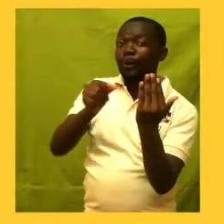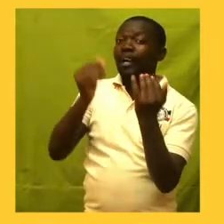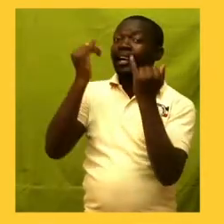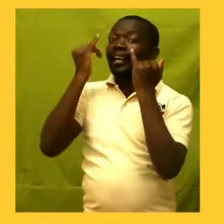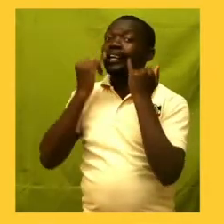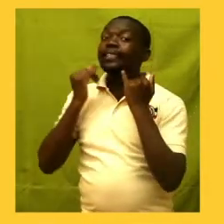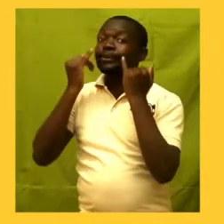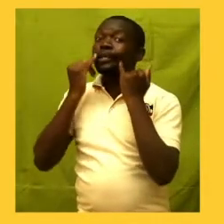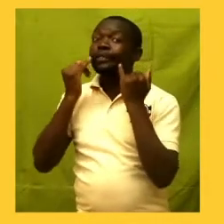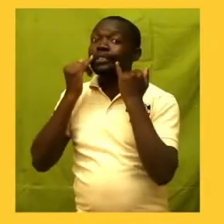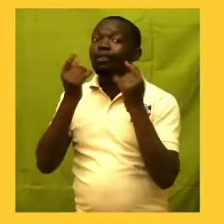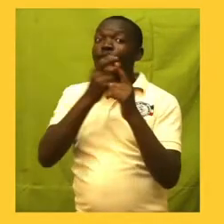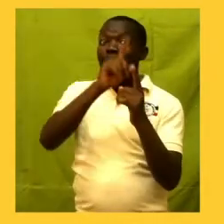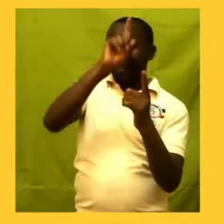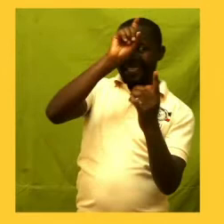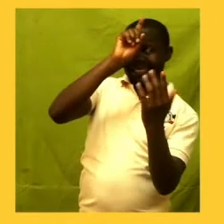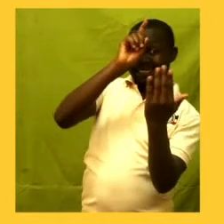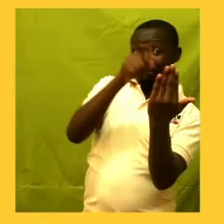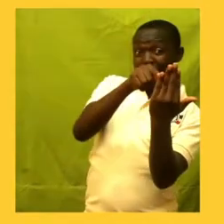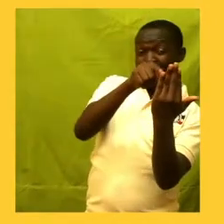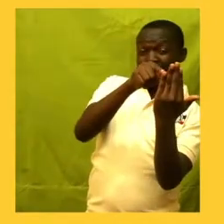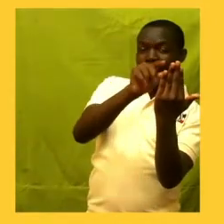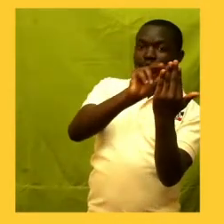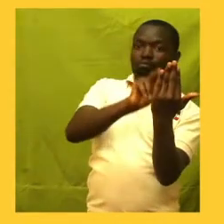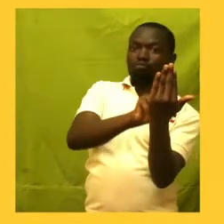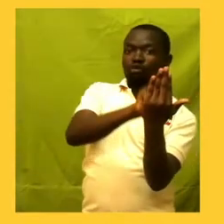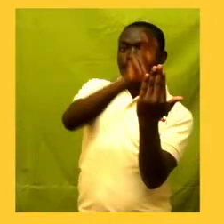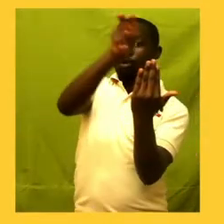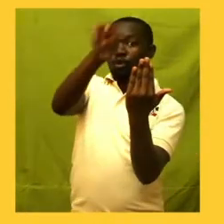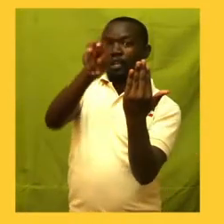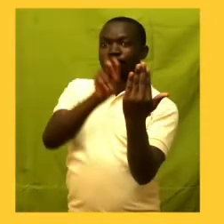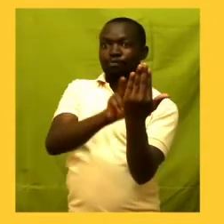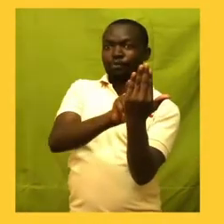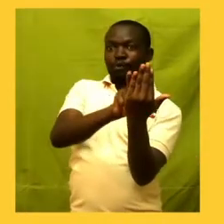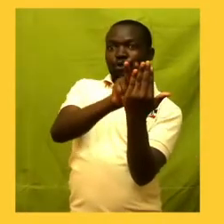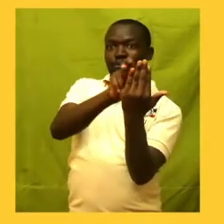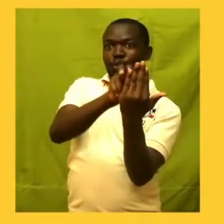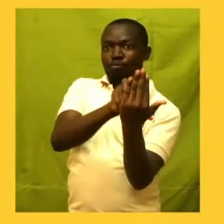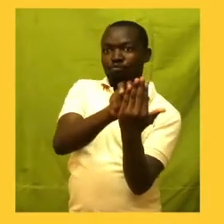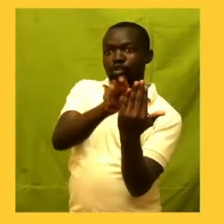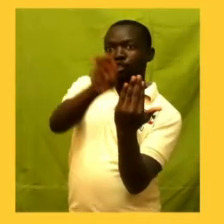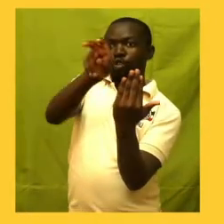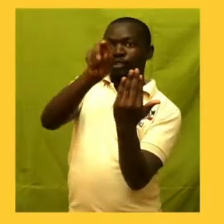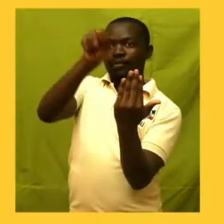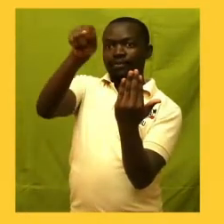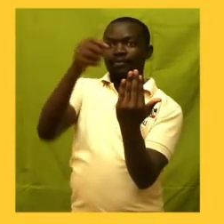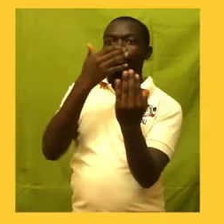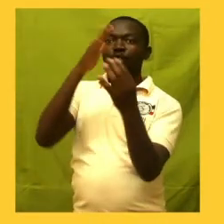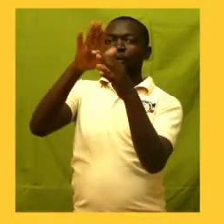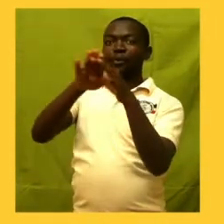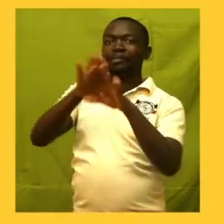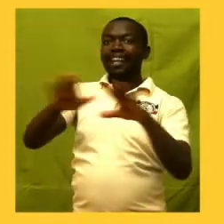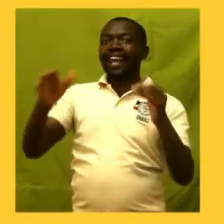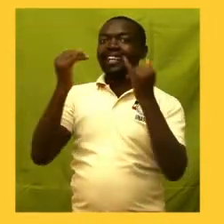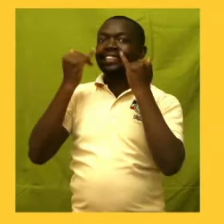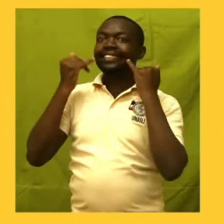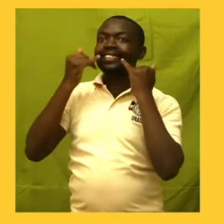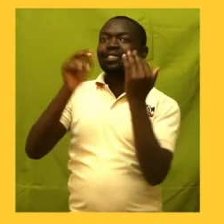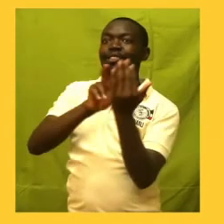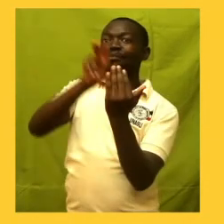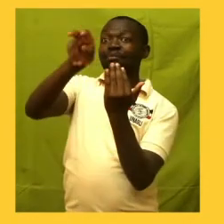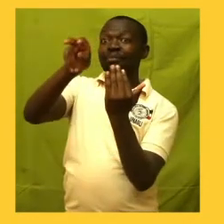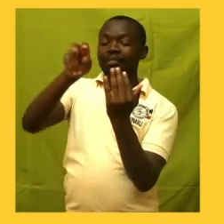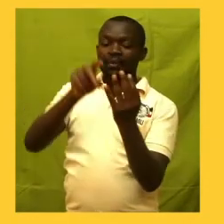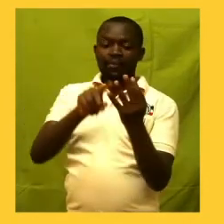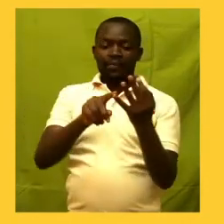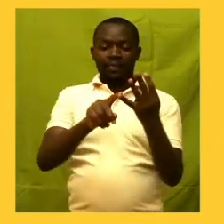the promised land. So that's why it's remembered. And the last question asked